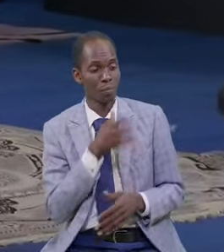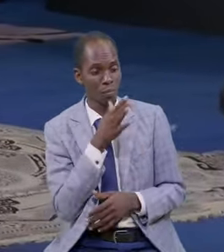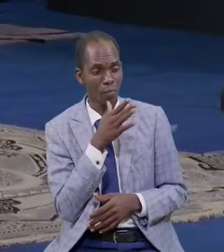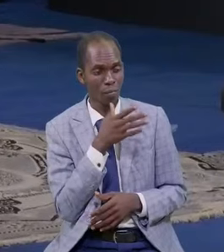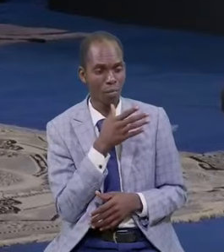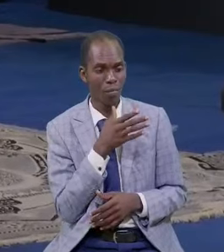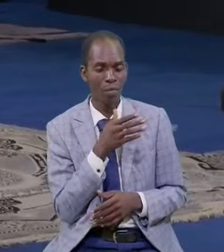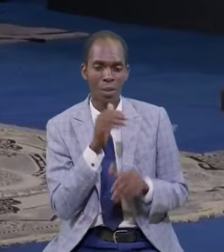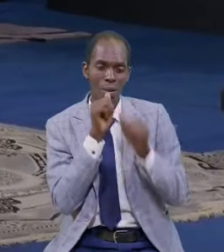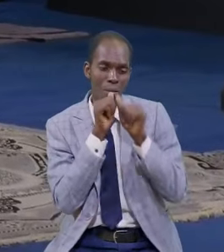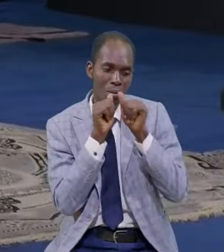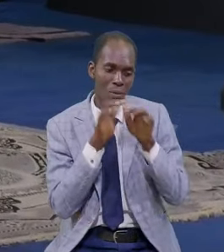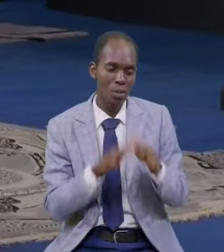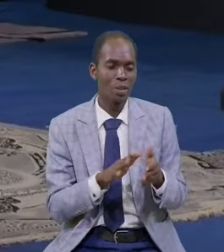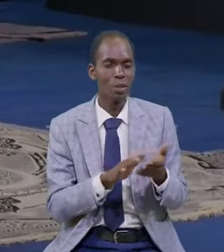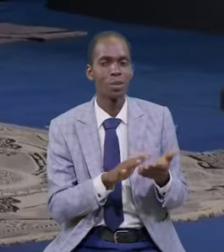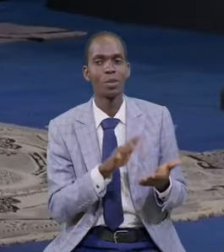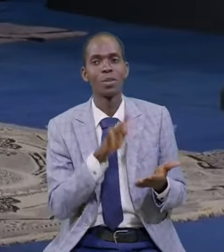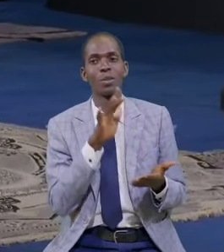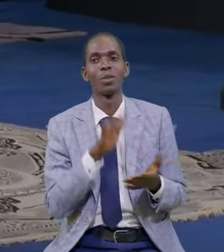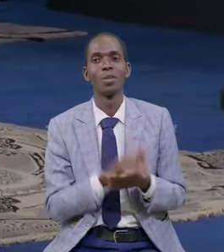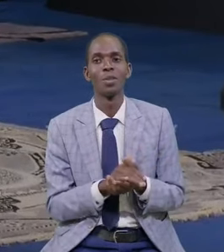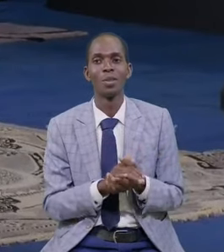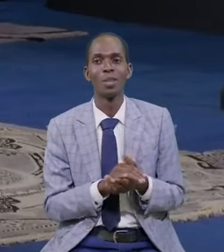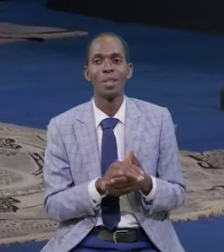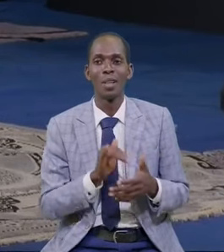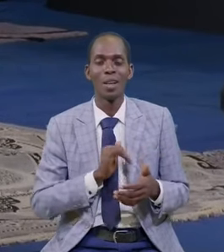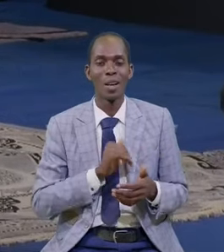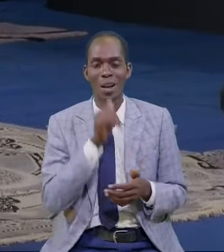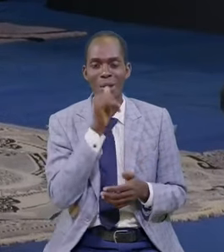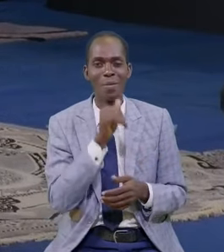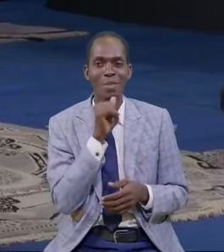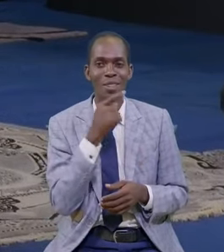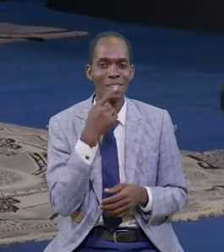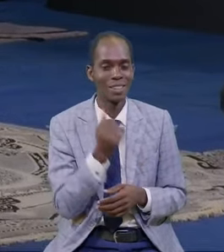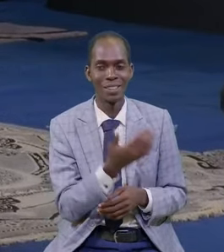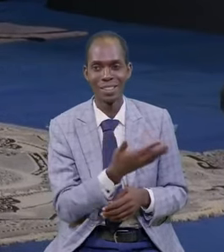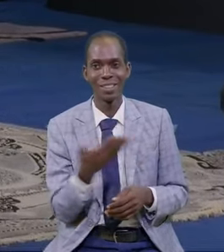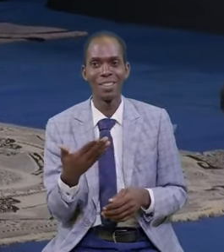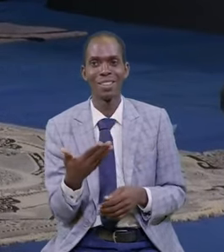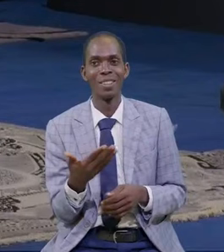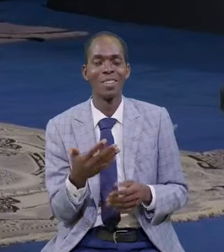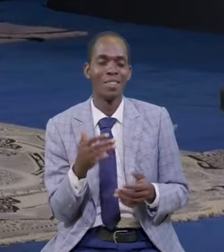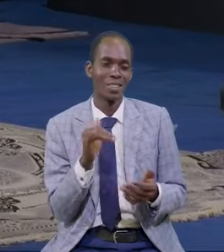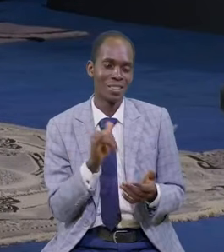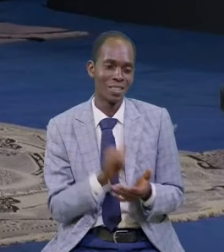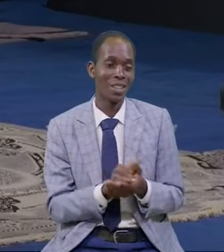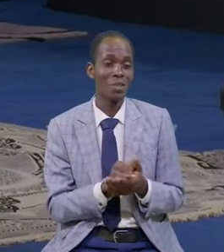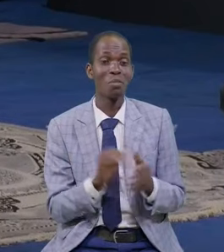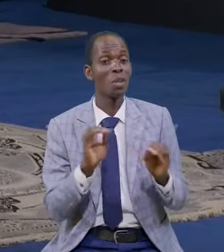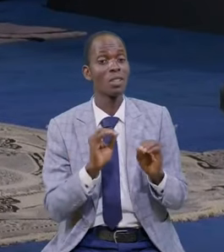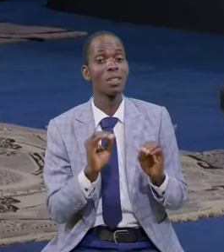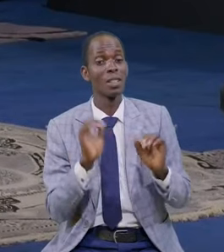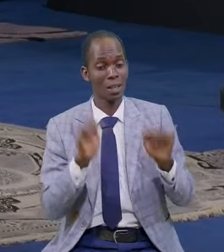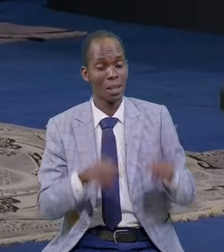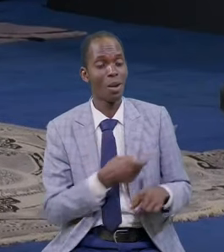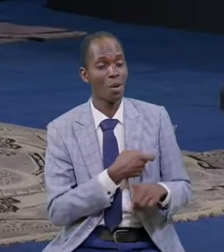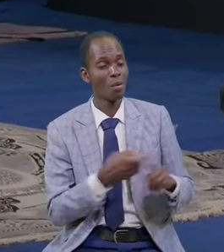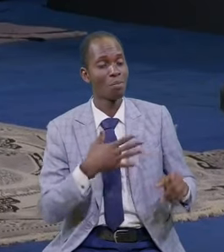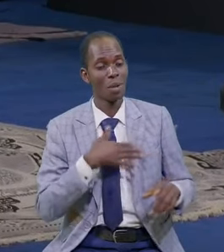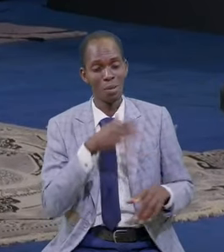Glory I'm not seeing anything that nothing can hurt her what she is